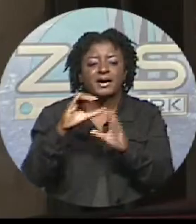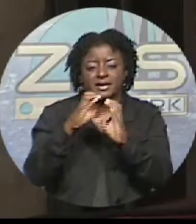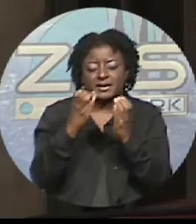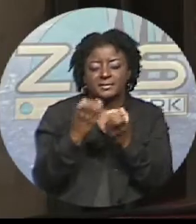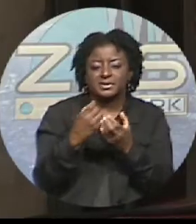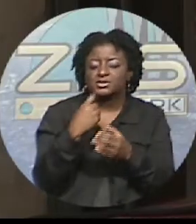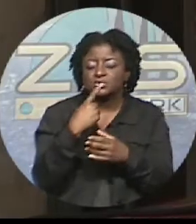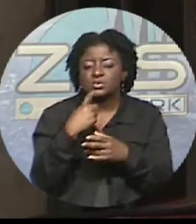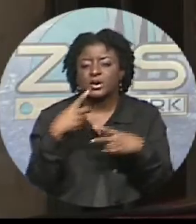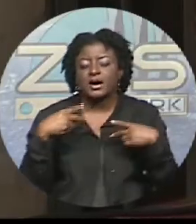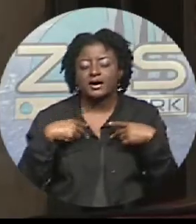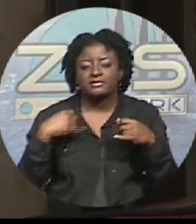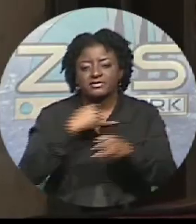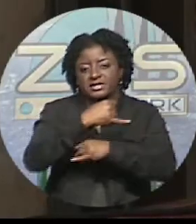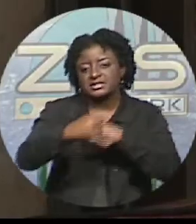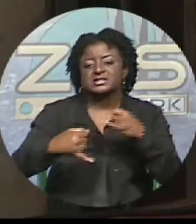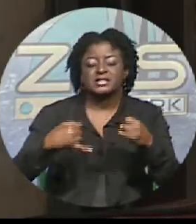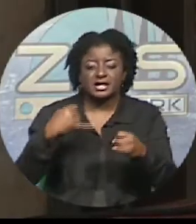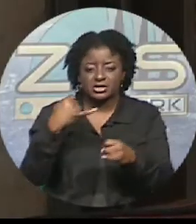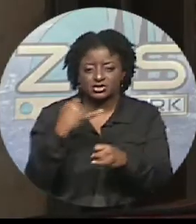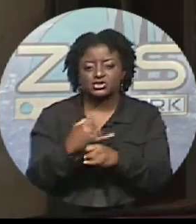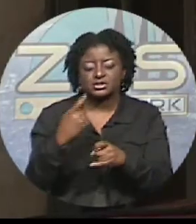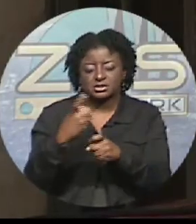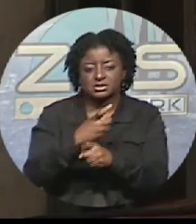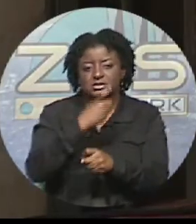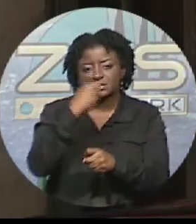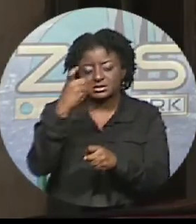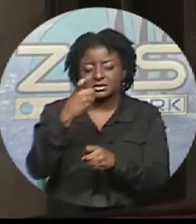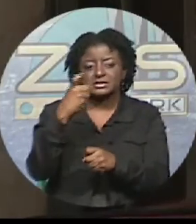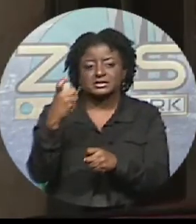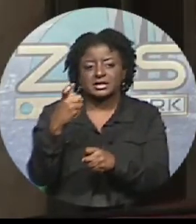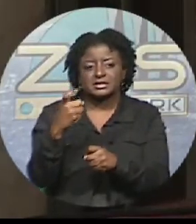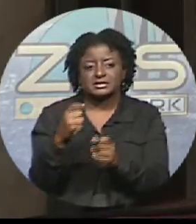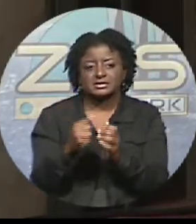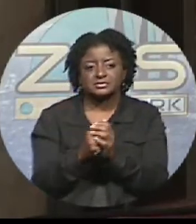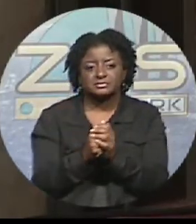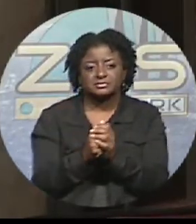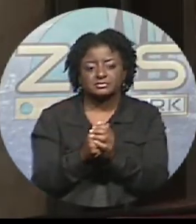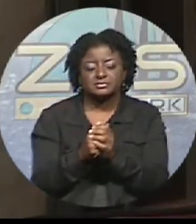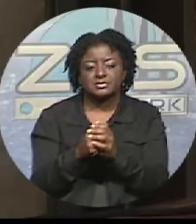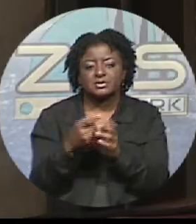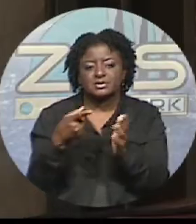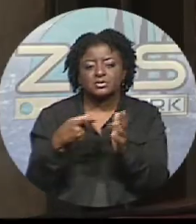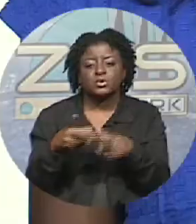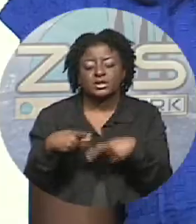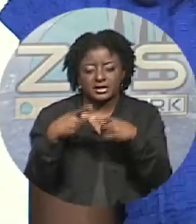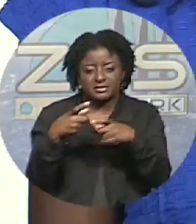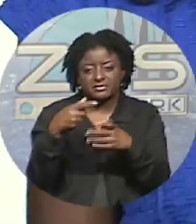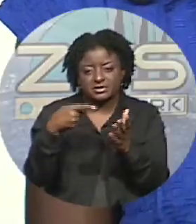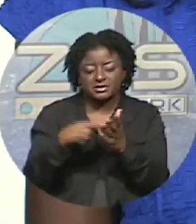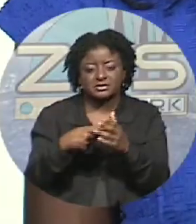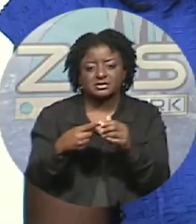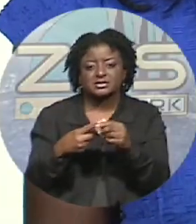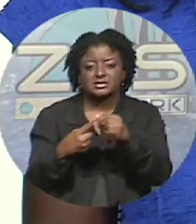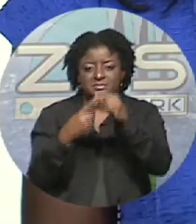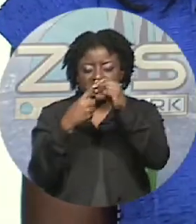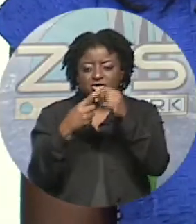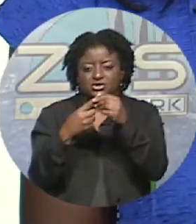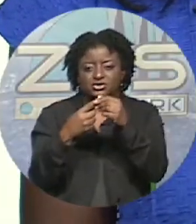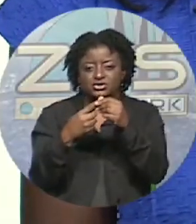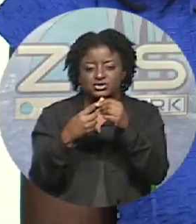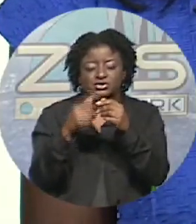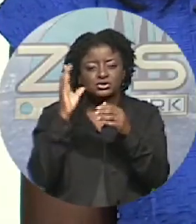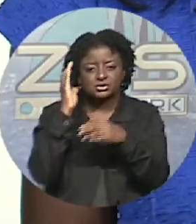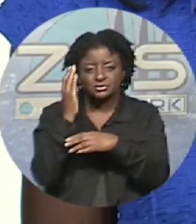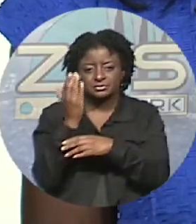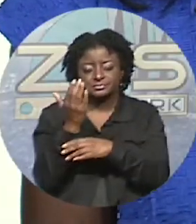their brands have achieved, which will give this destination of Eleuthera a very special flavor. Government in recent